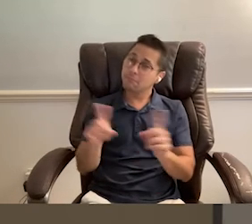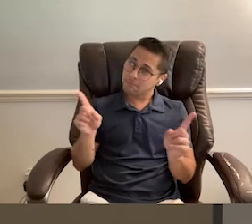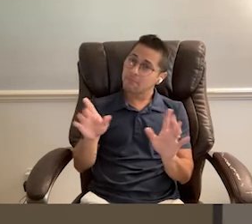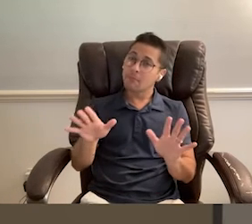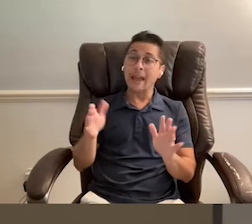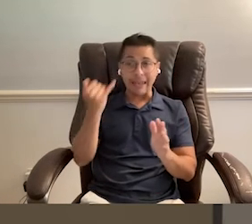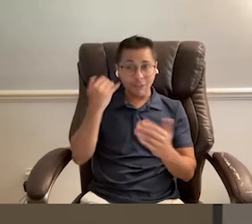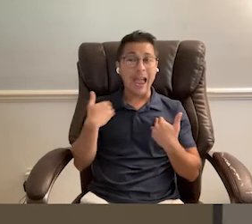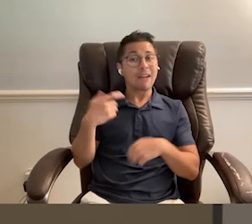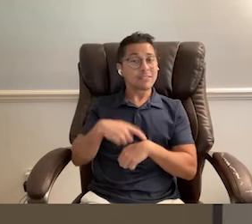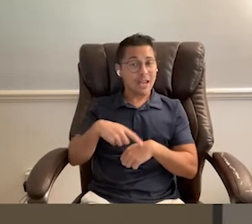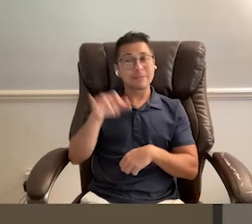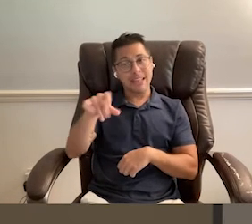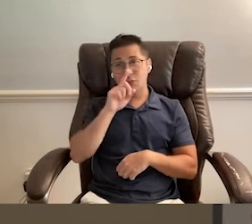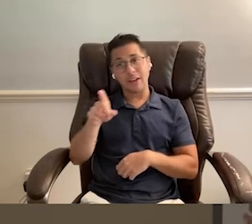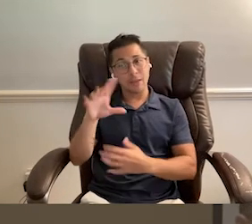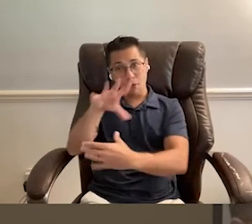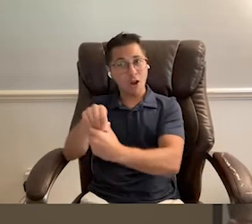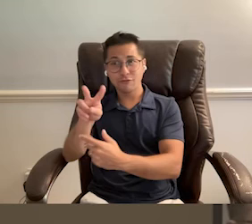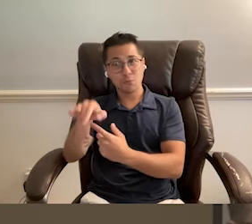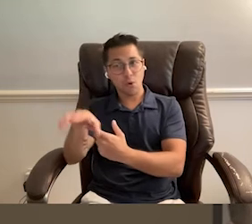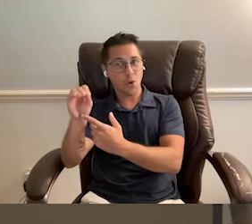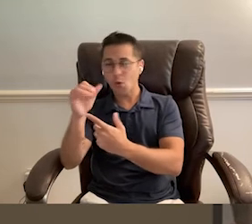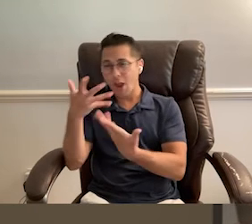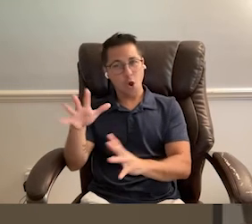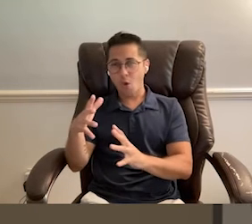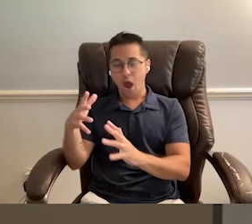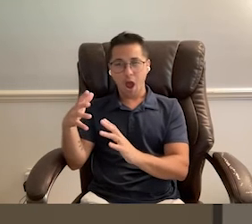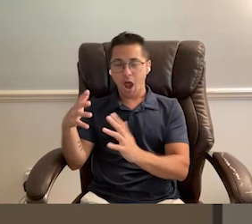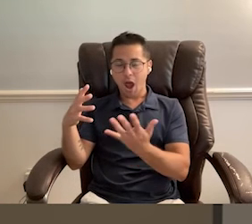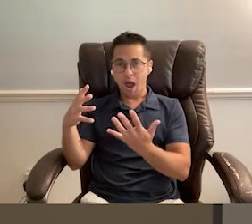that's Varied 2.0. I don't want to steal my thunder tomorrow. Then I'm not gonna have nothing.